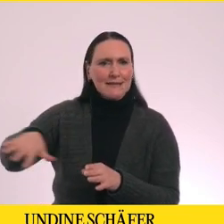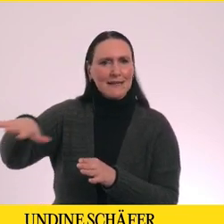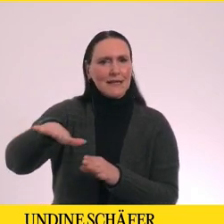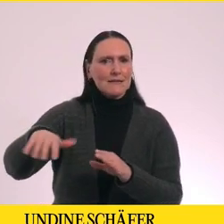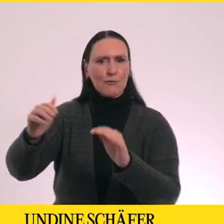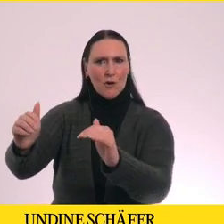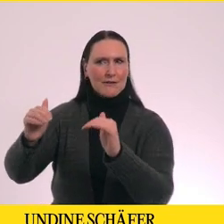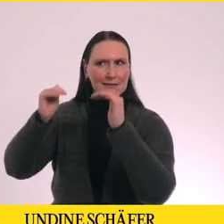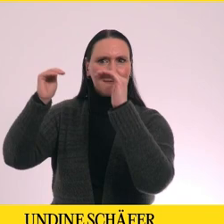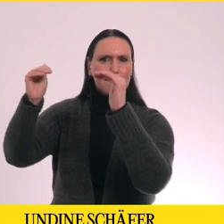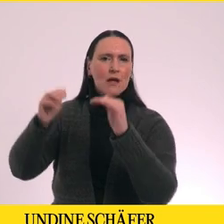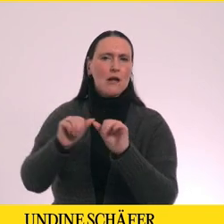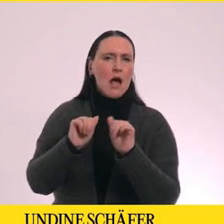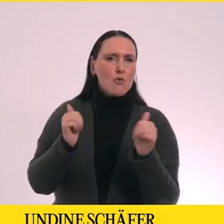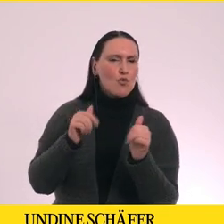There was also